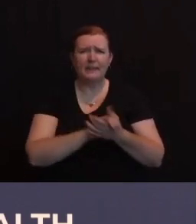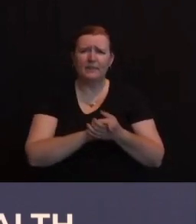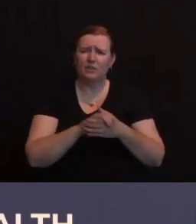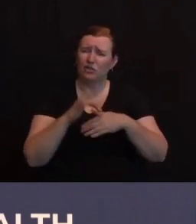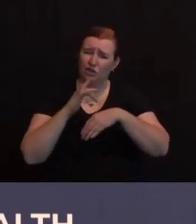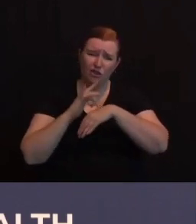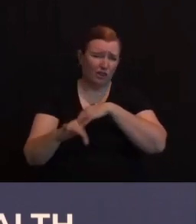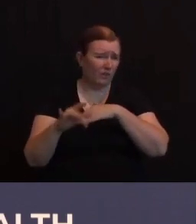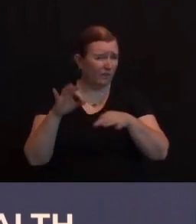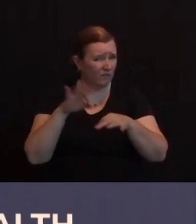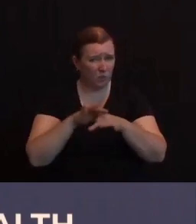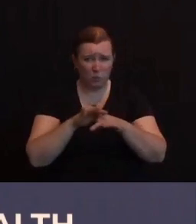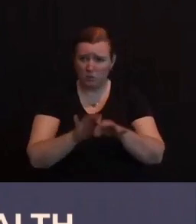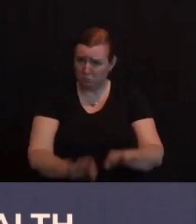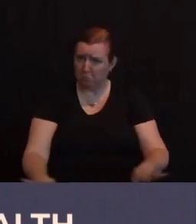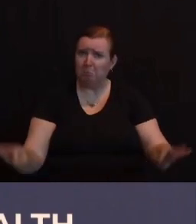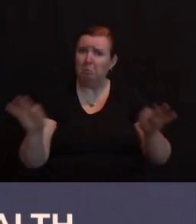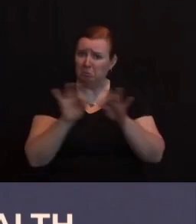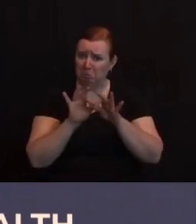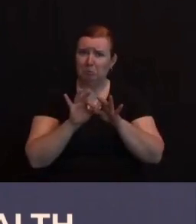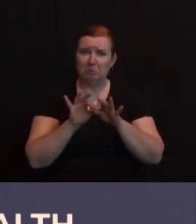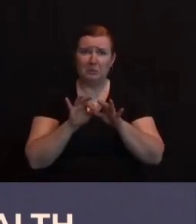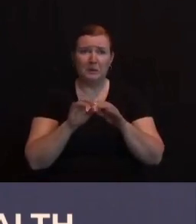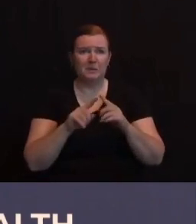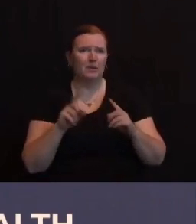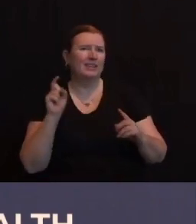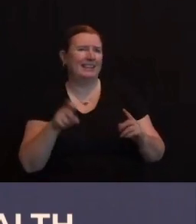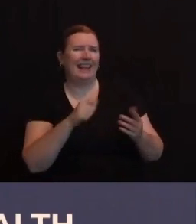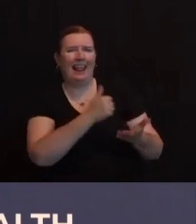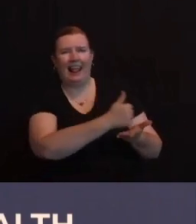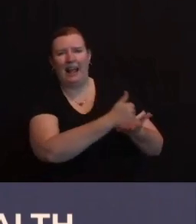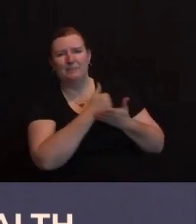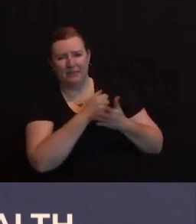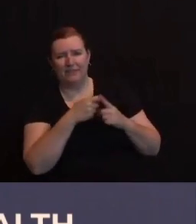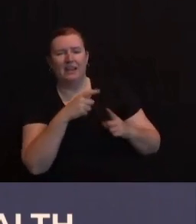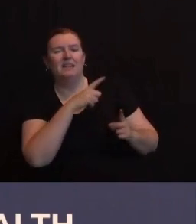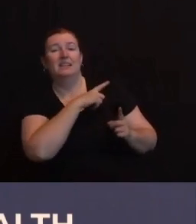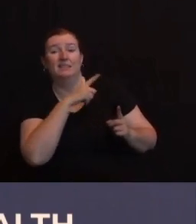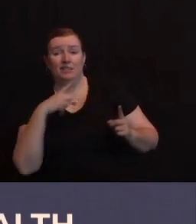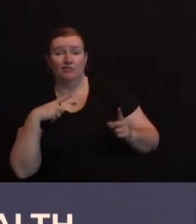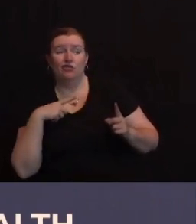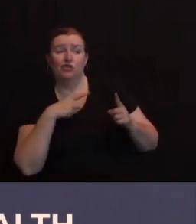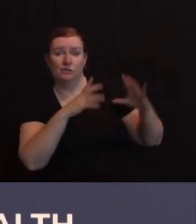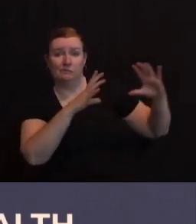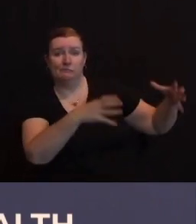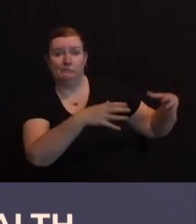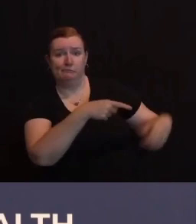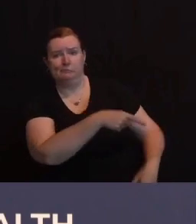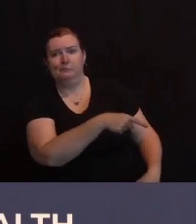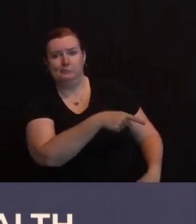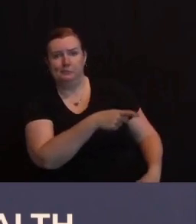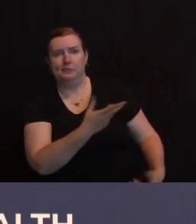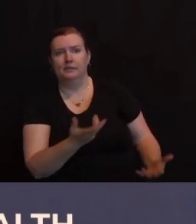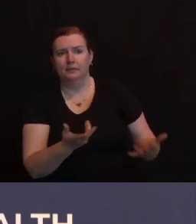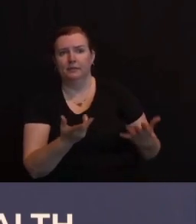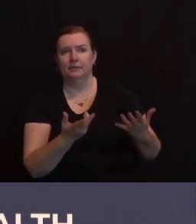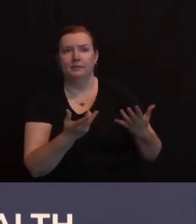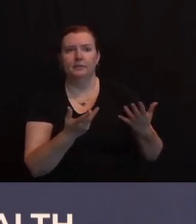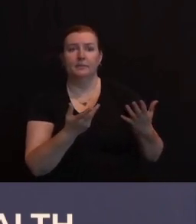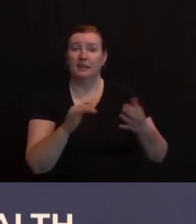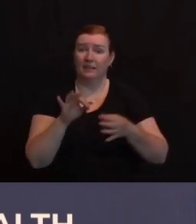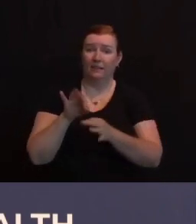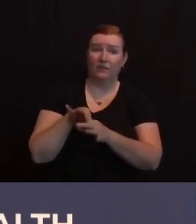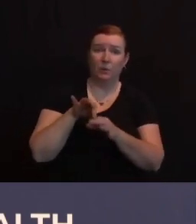legislation. We've not, for whatever reason, been able to get it in the state, and I think it makes complete sense. Just think about that for a